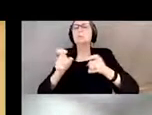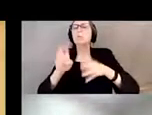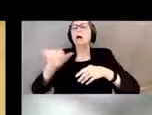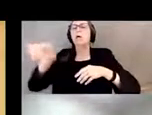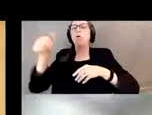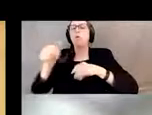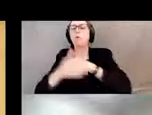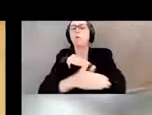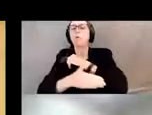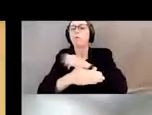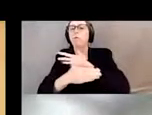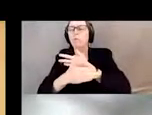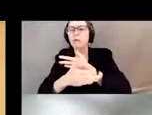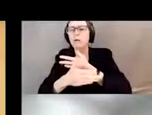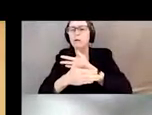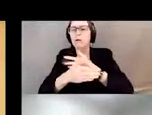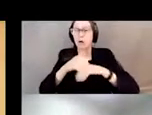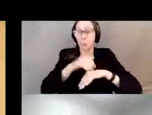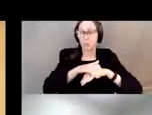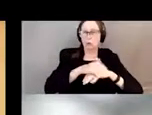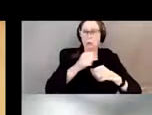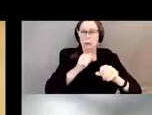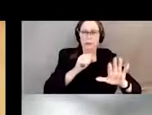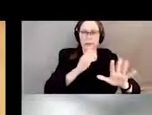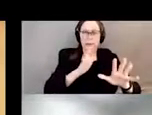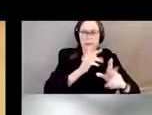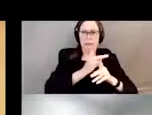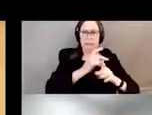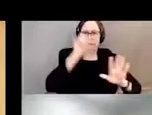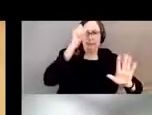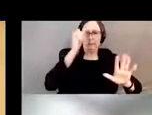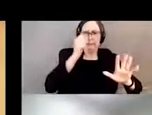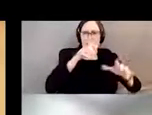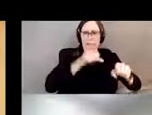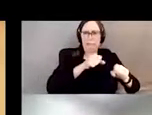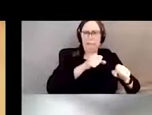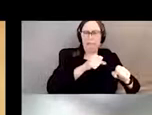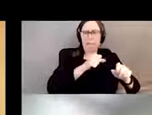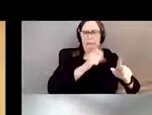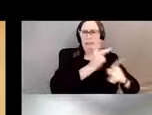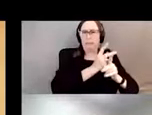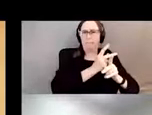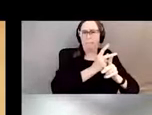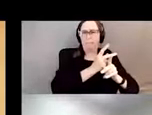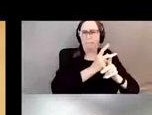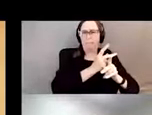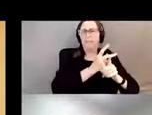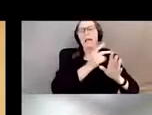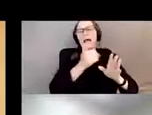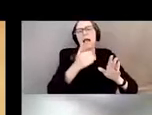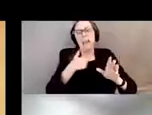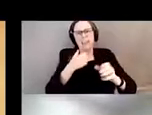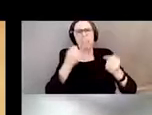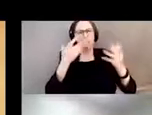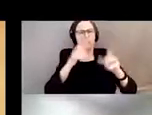power. Britain is too busy trying to keep India in its empire. There are a lot of different riots that are